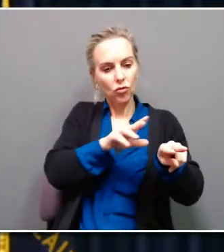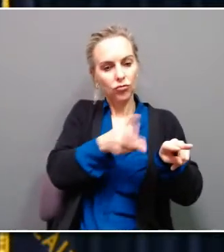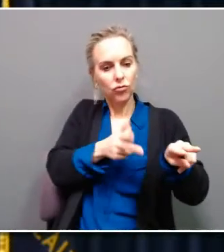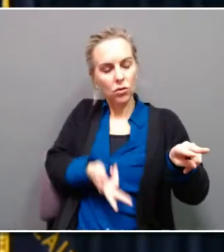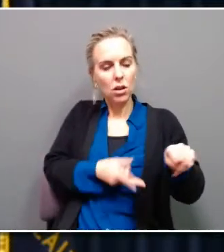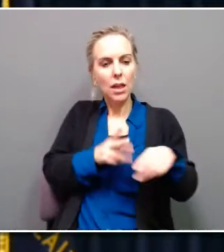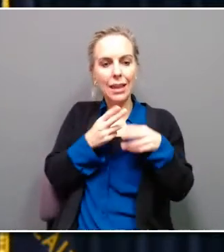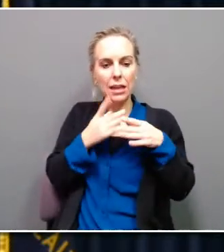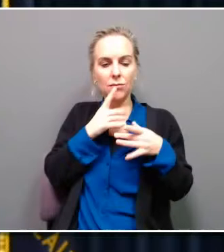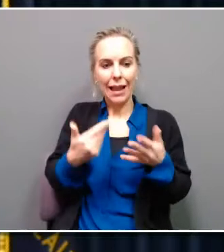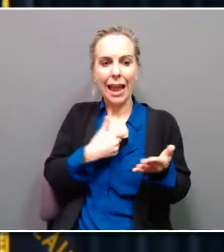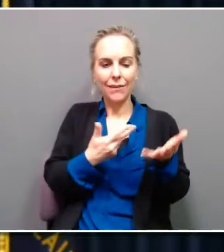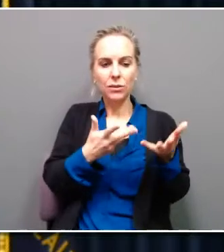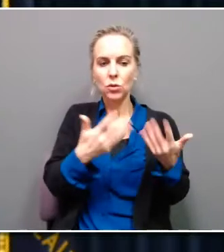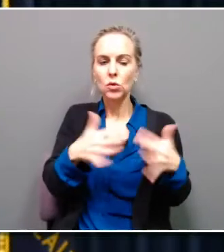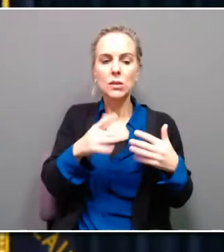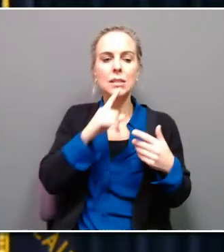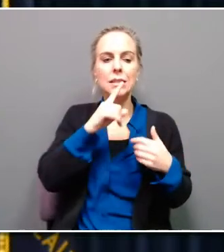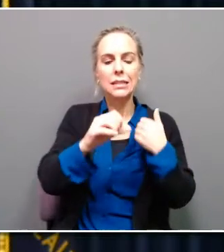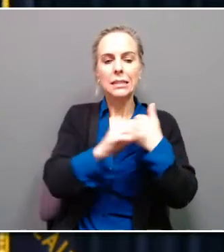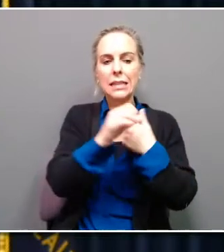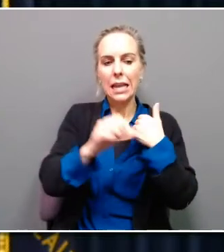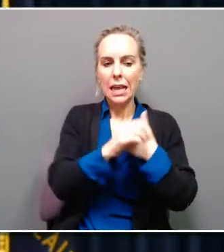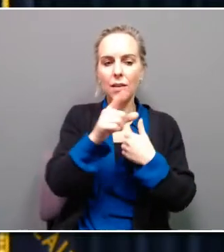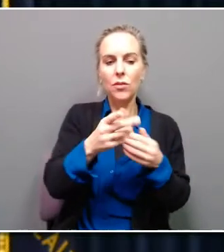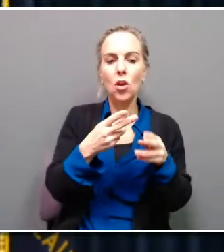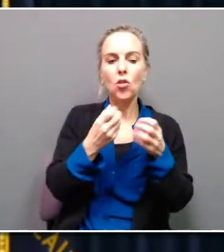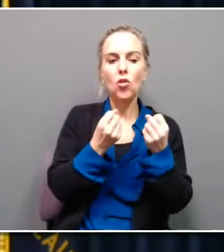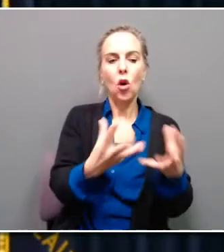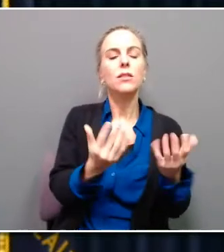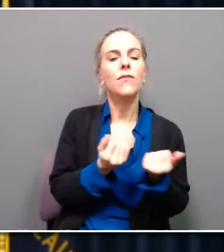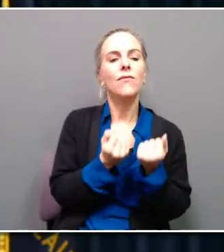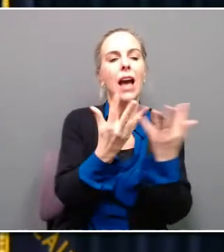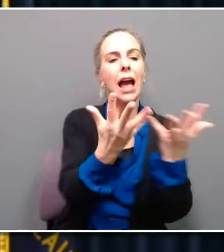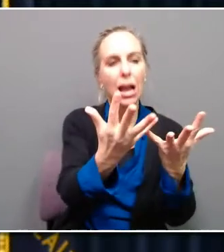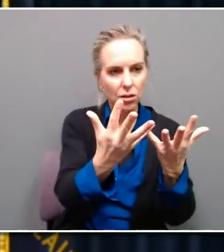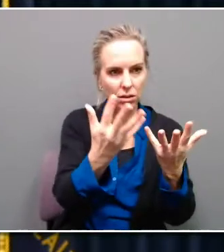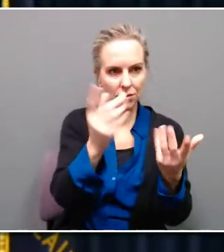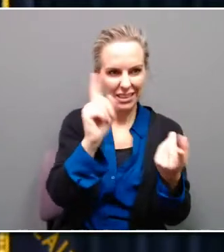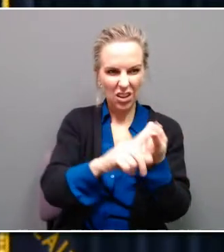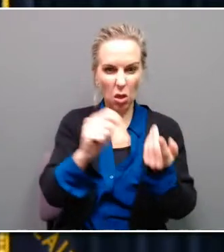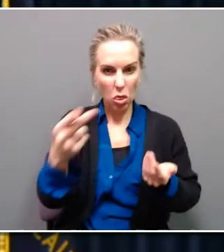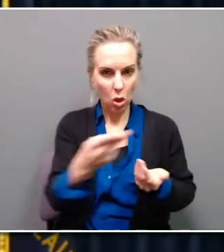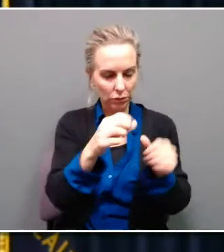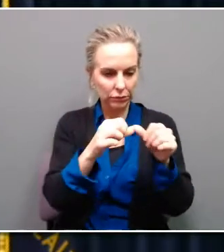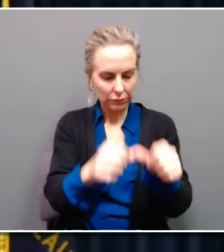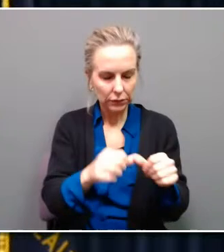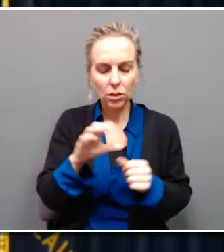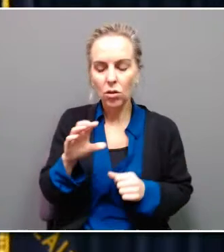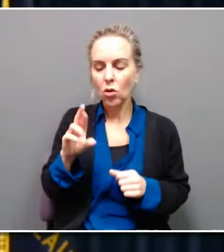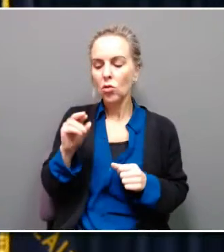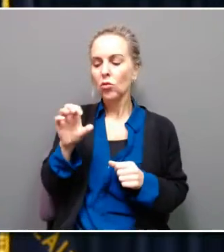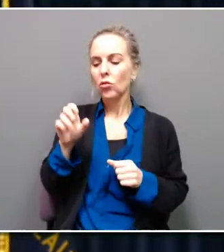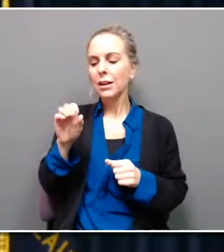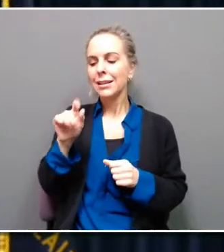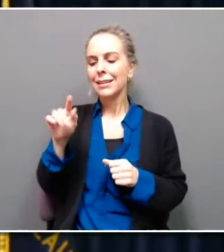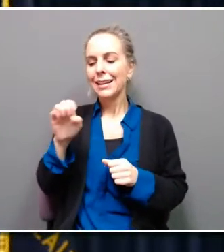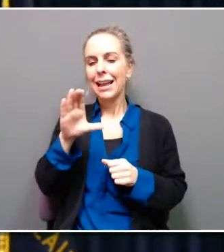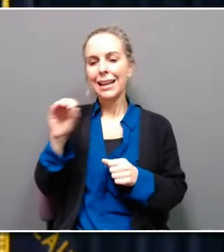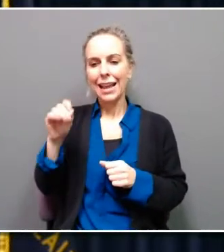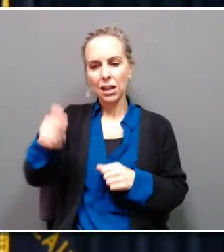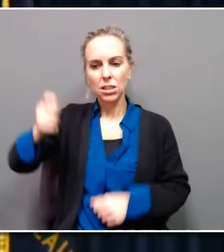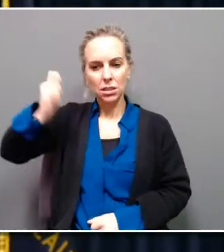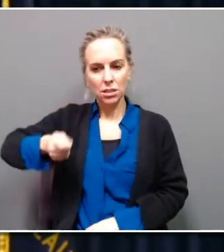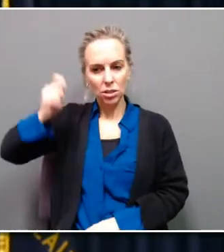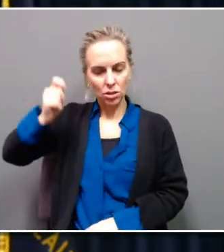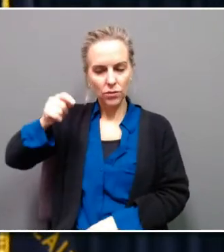and at least one was breached, causing a fire that burned until Thursday. Rockcastle County Judge Executive Hal Holbrook Jr.